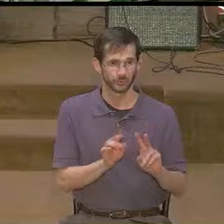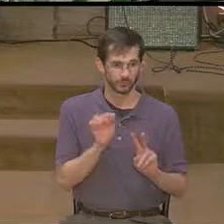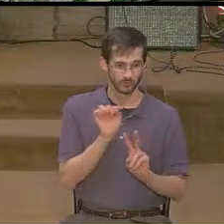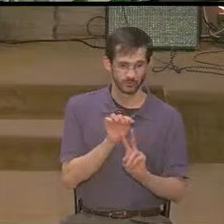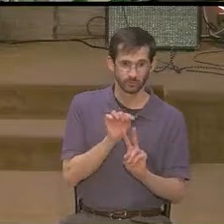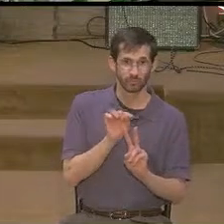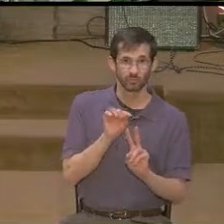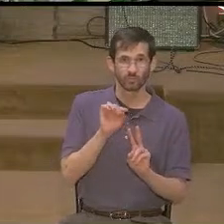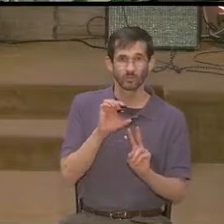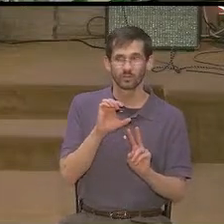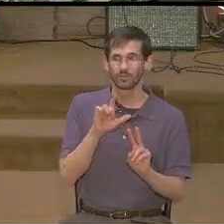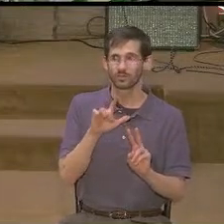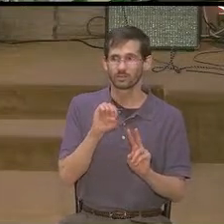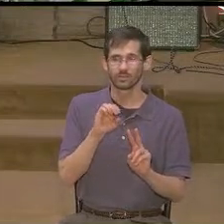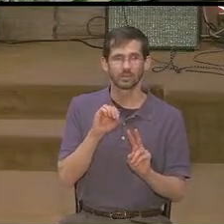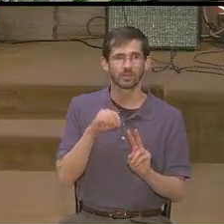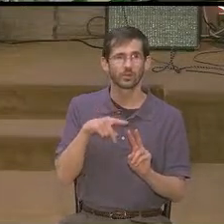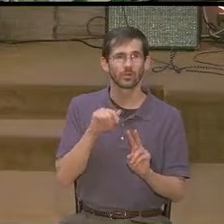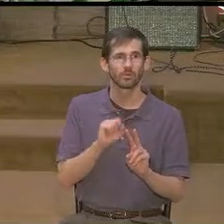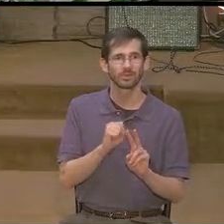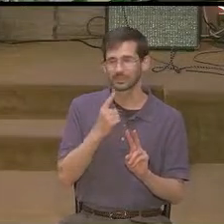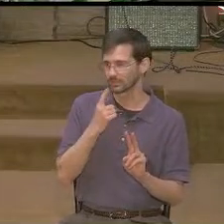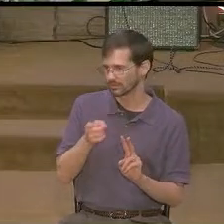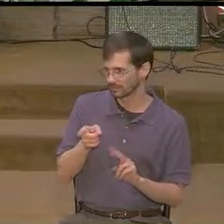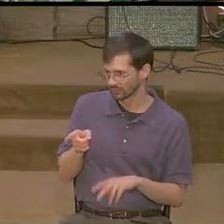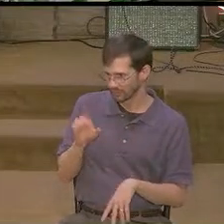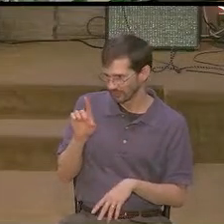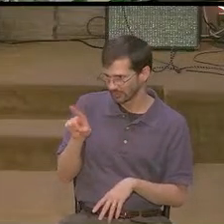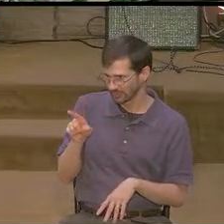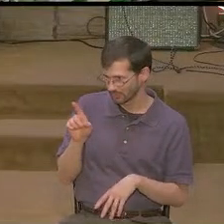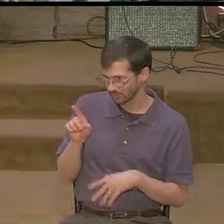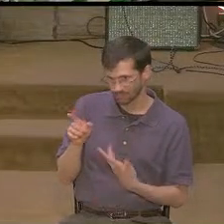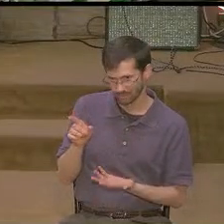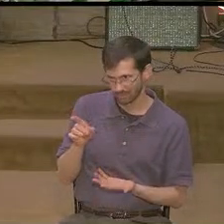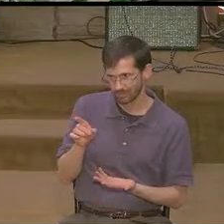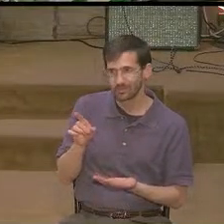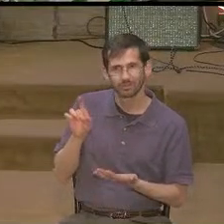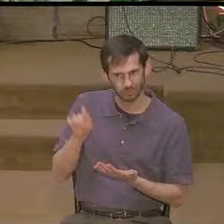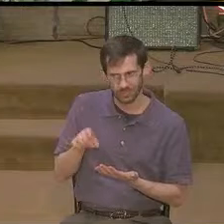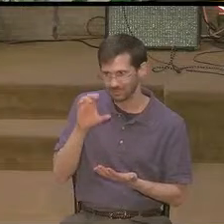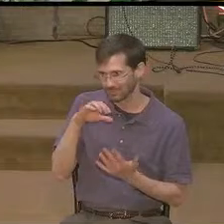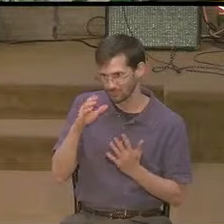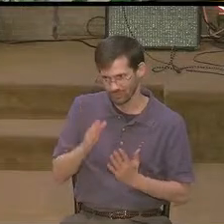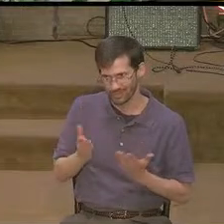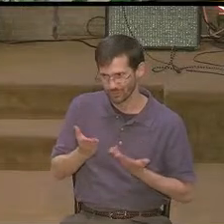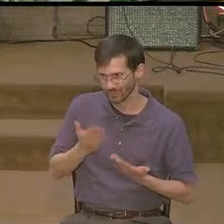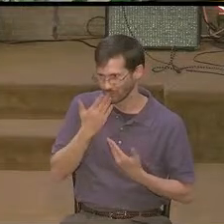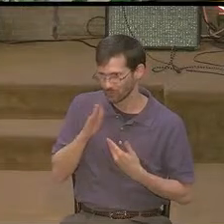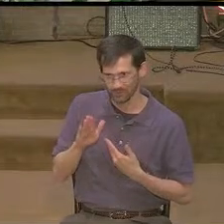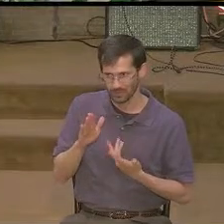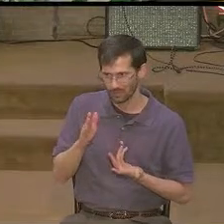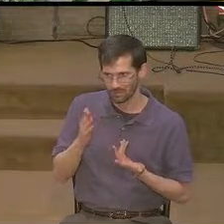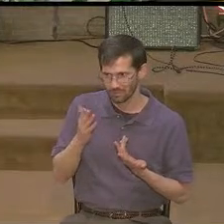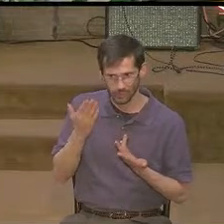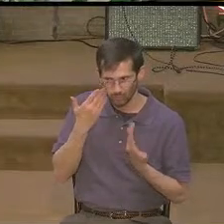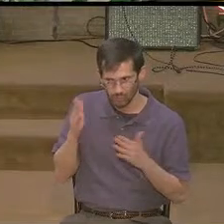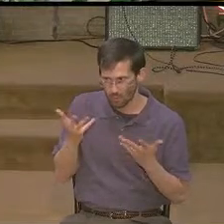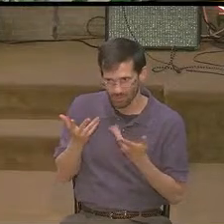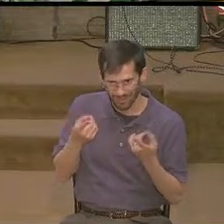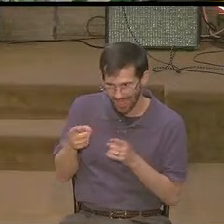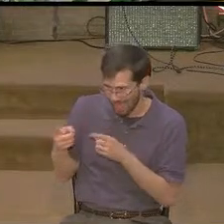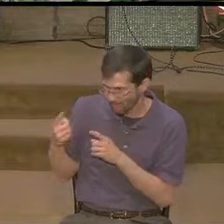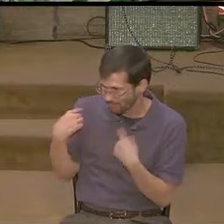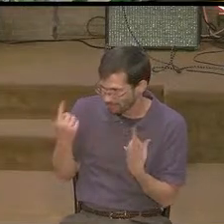said, are you the only stranger in Jerusalem and you have not known the things which have happened there in these days? And he said to